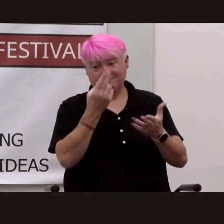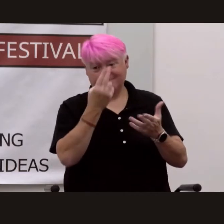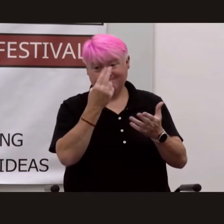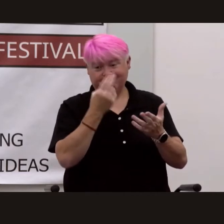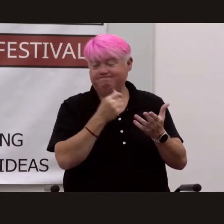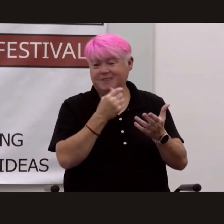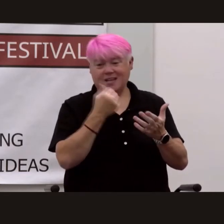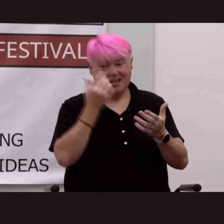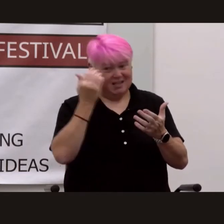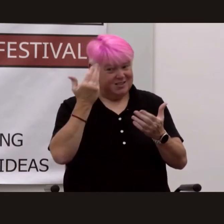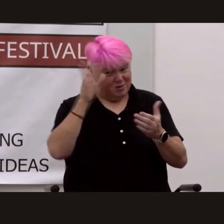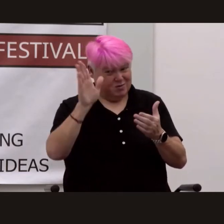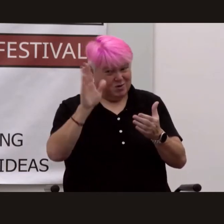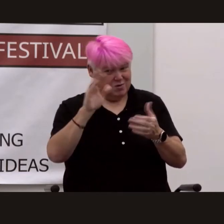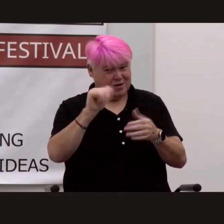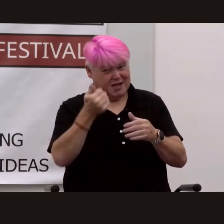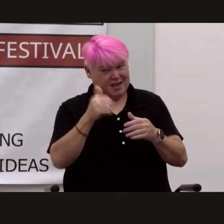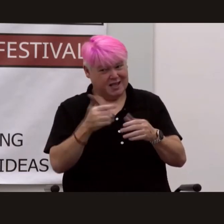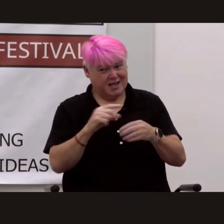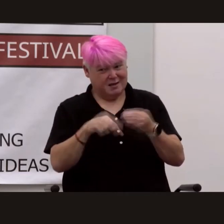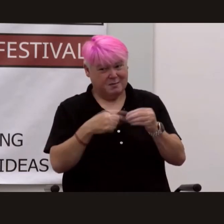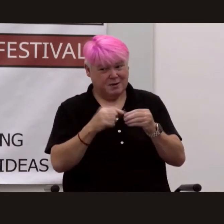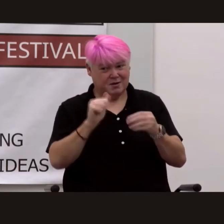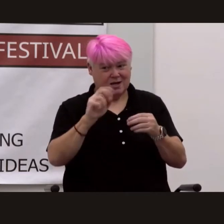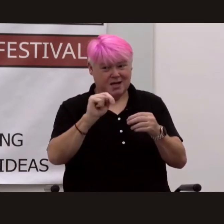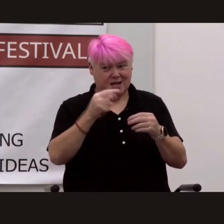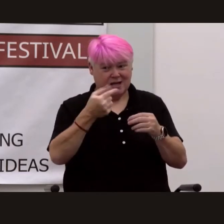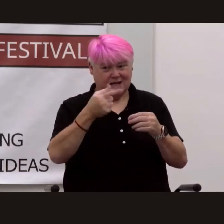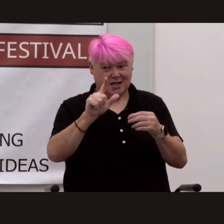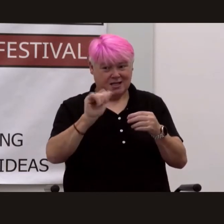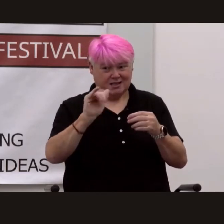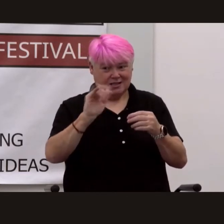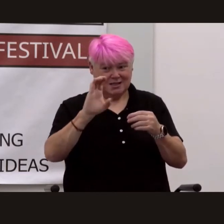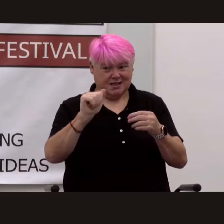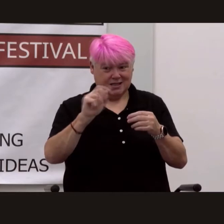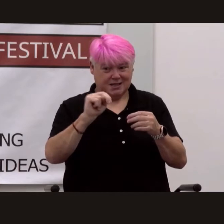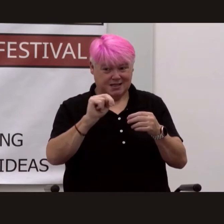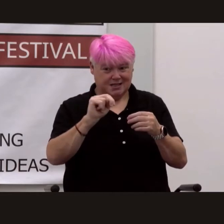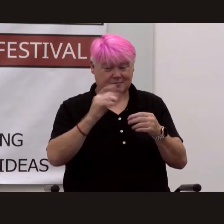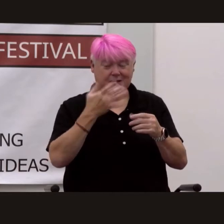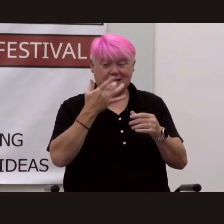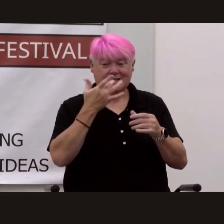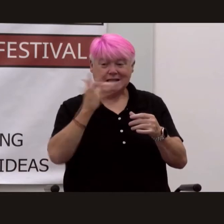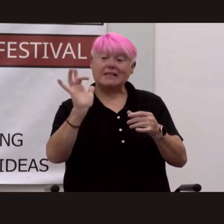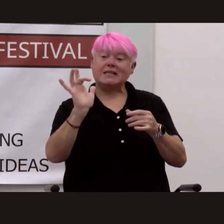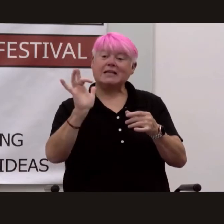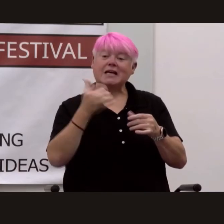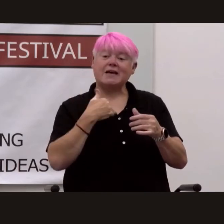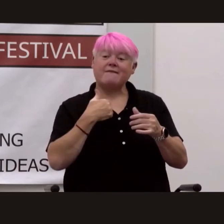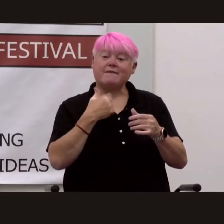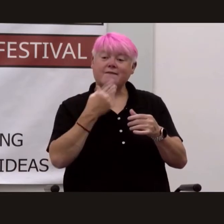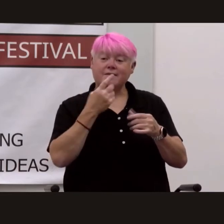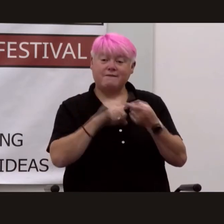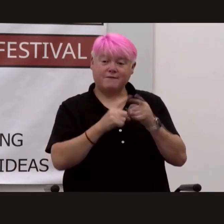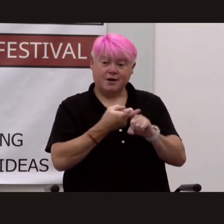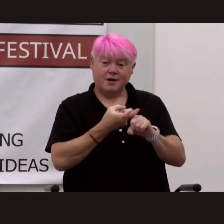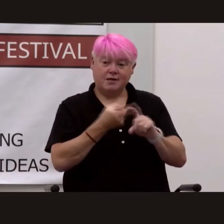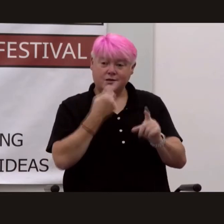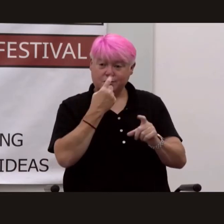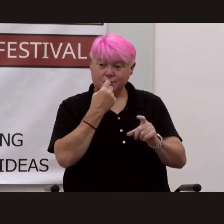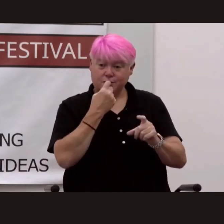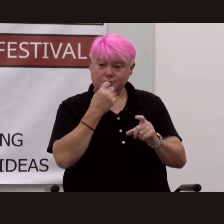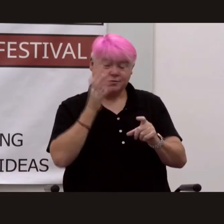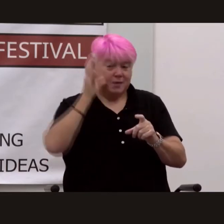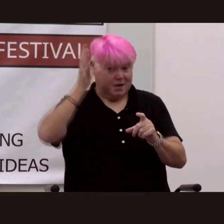anything, about the life of nuns. But luckily, I have a friend whose parents are